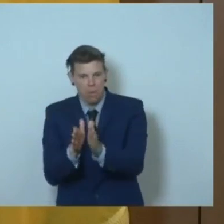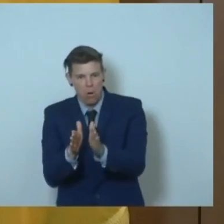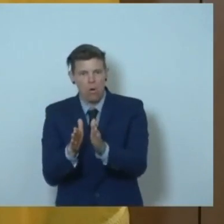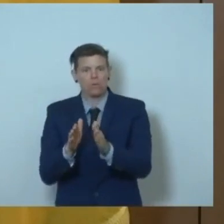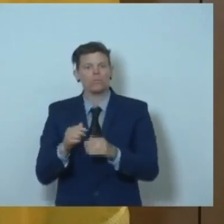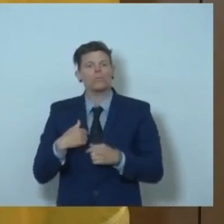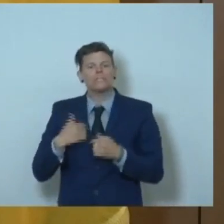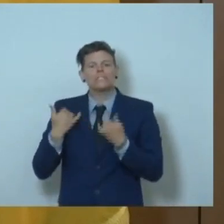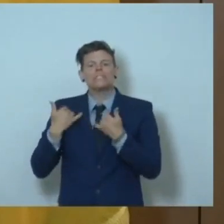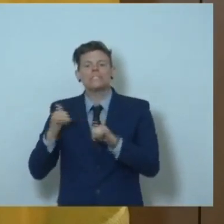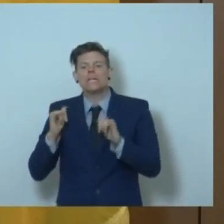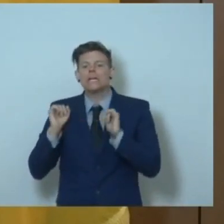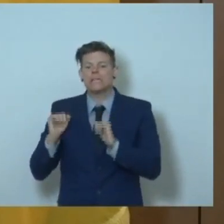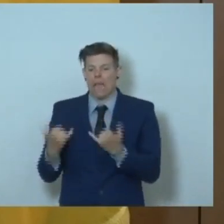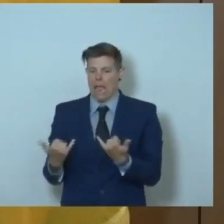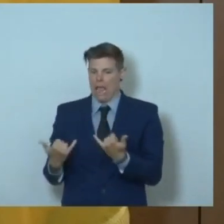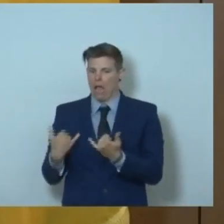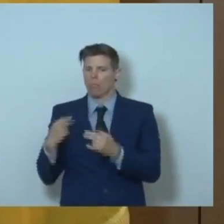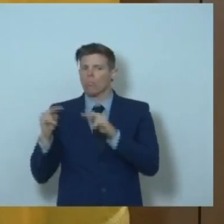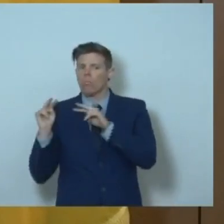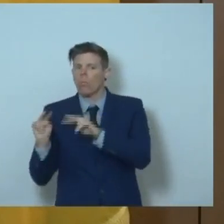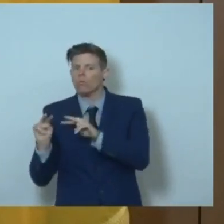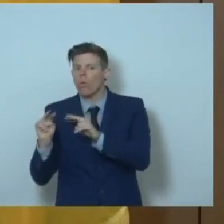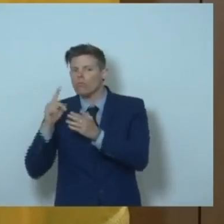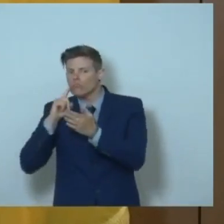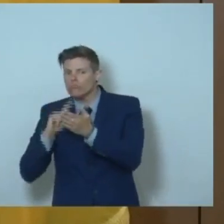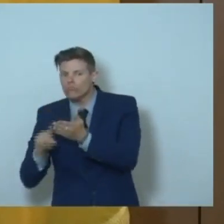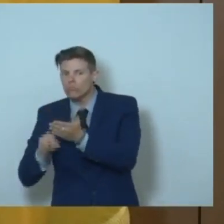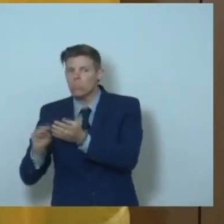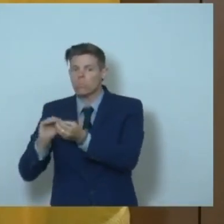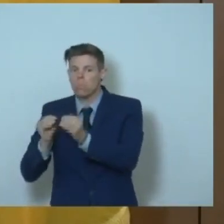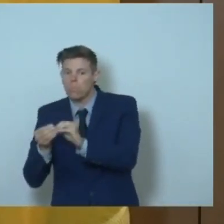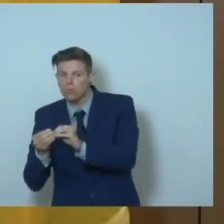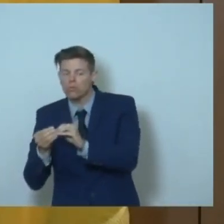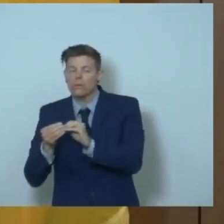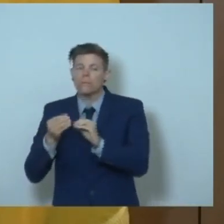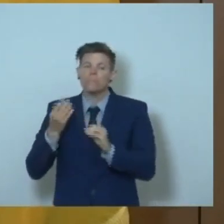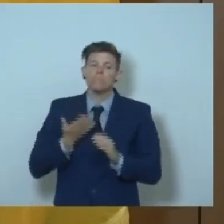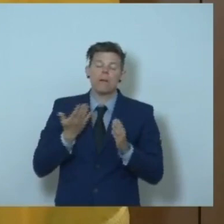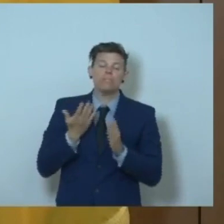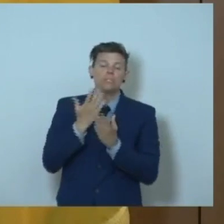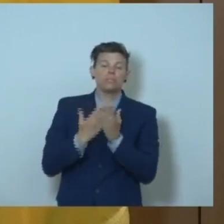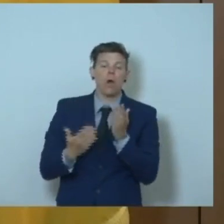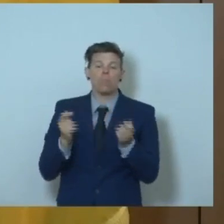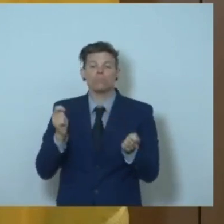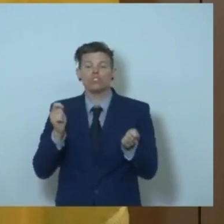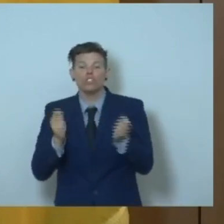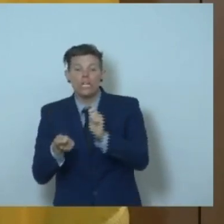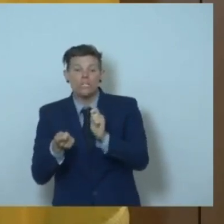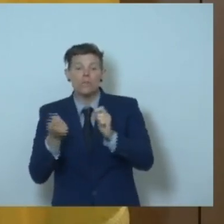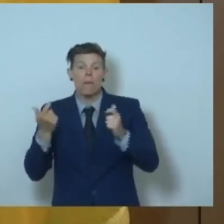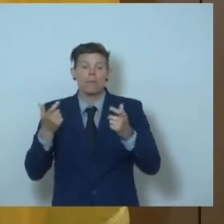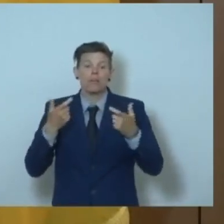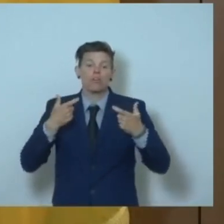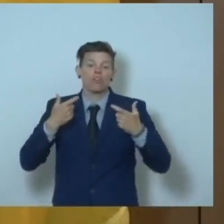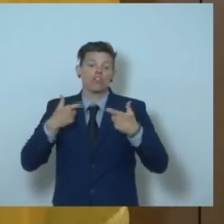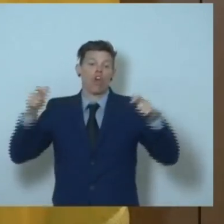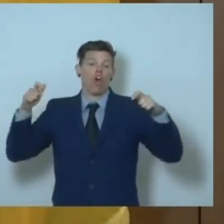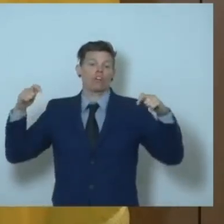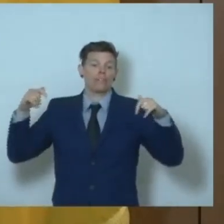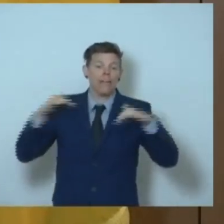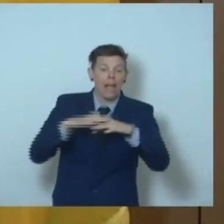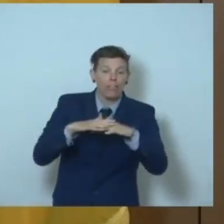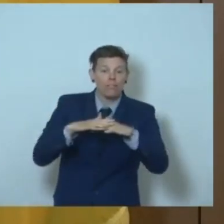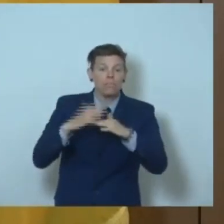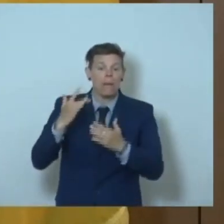look at, could things change and we get to, large gatherings, which is phase 3, that we feel like we